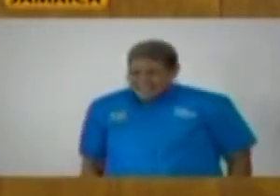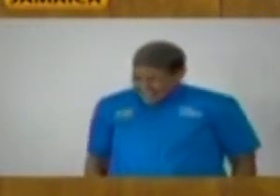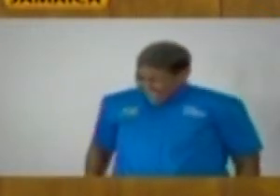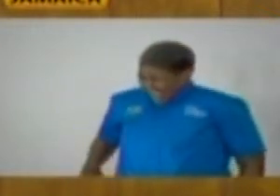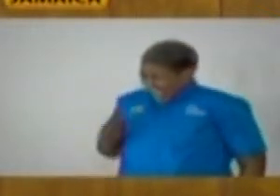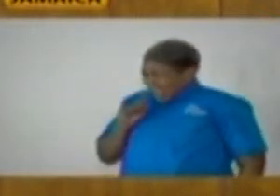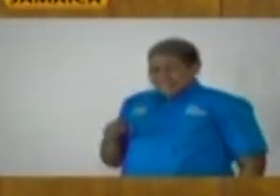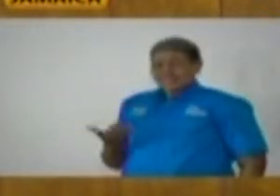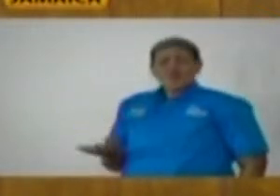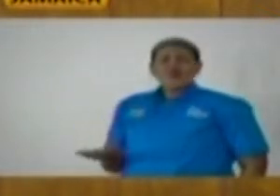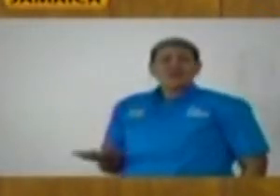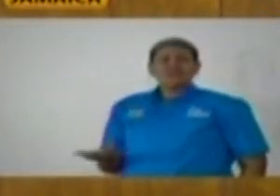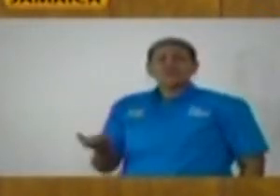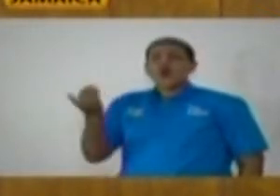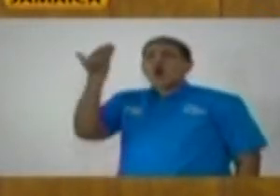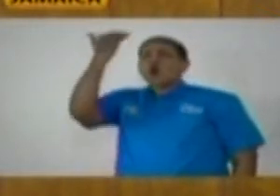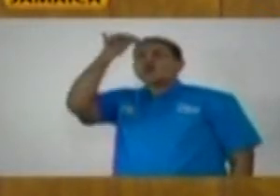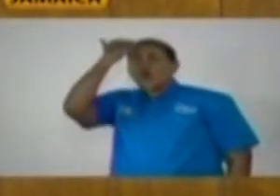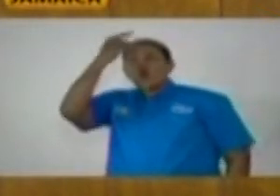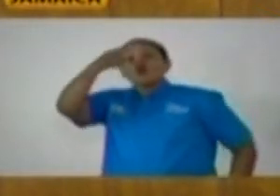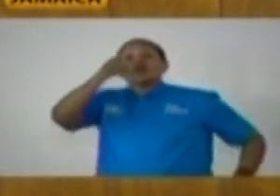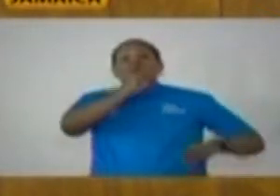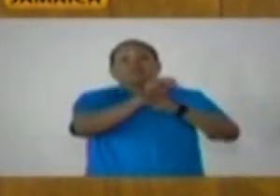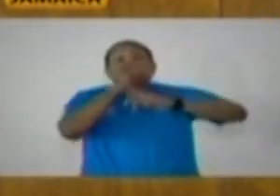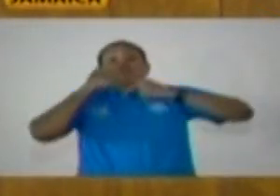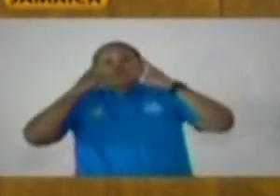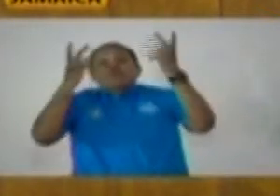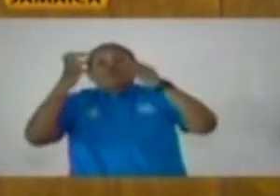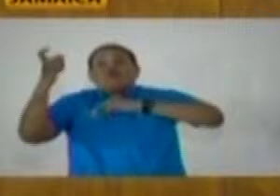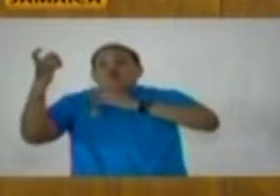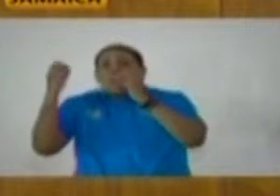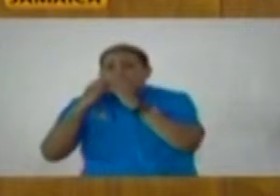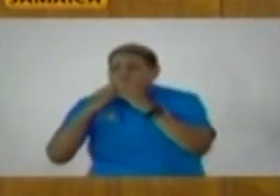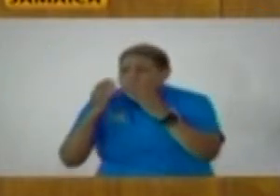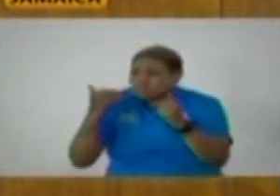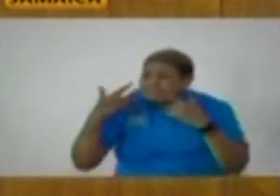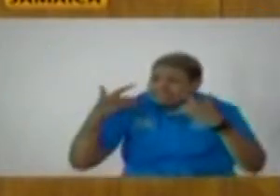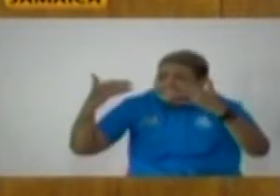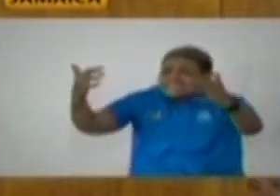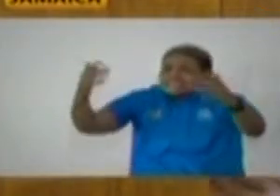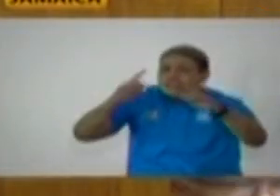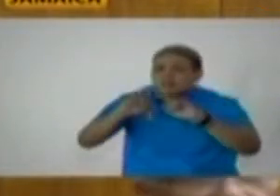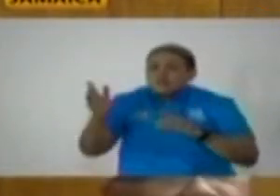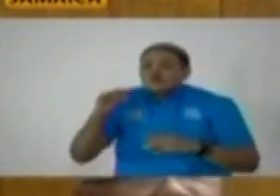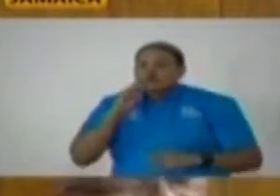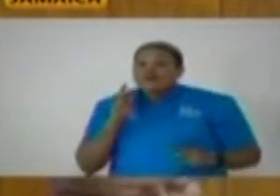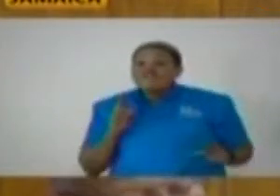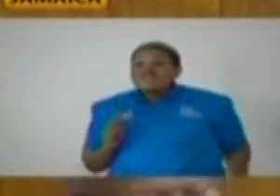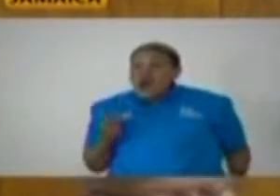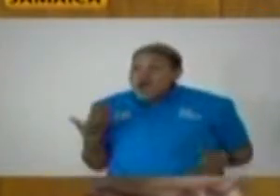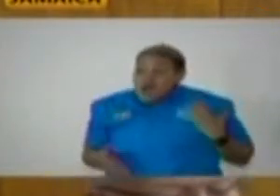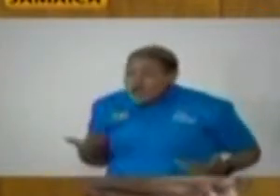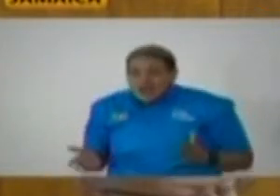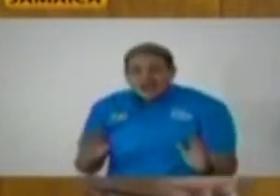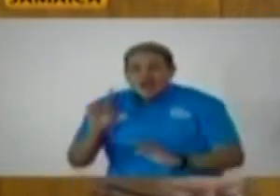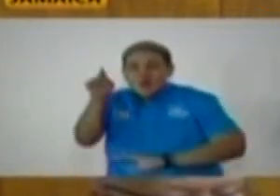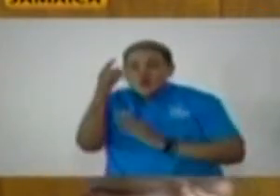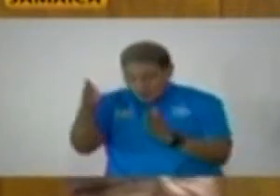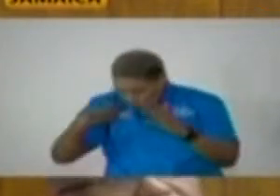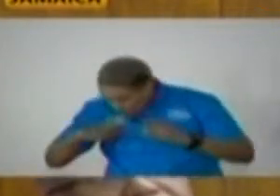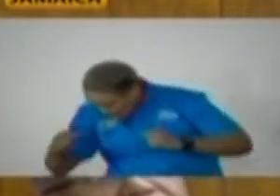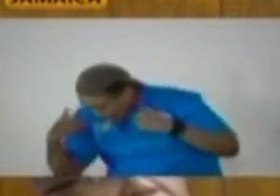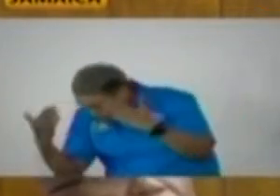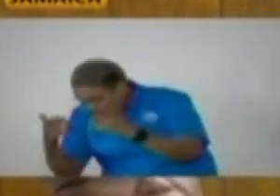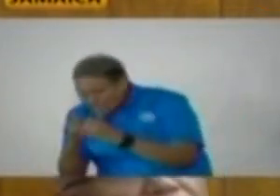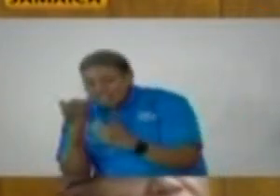answers. Minister or public servants want to go far, but they don't want to go fast. And the only way we can go